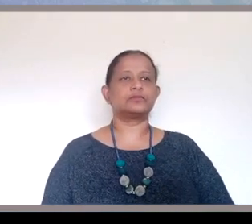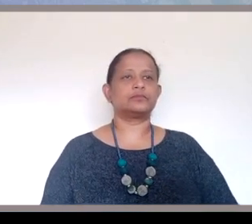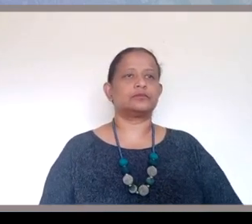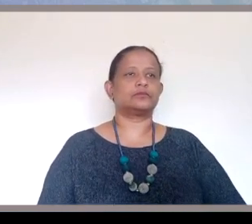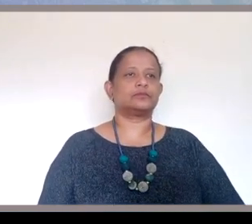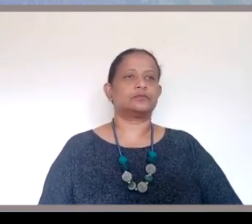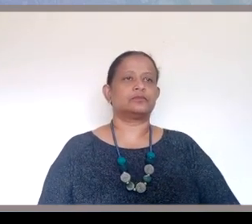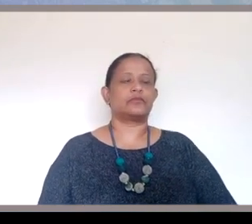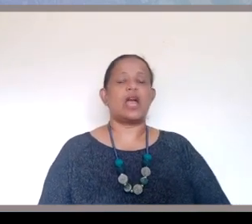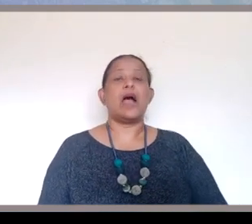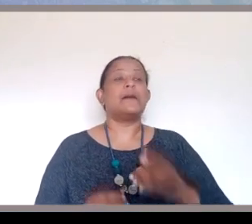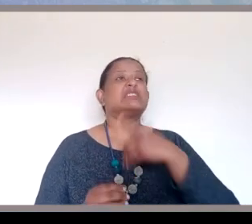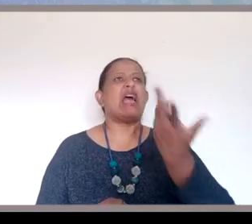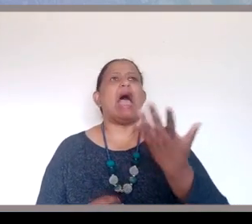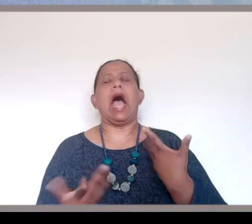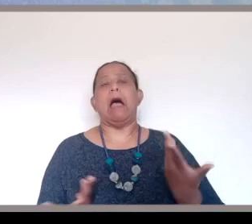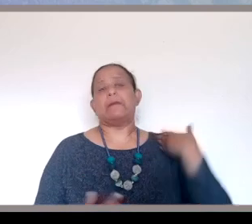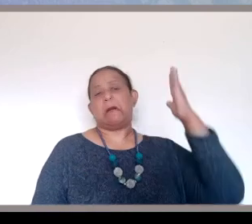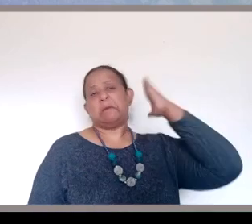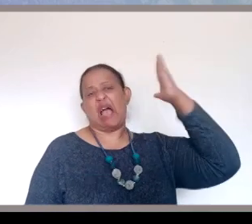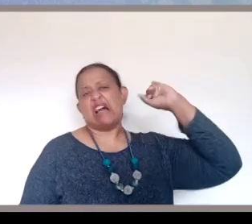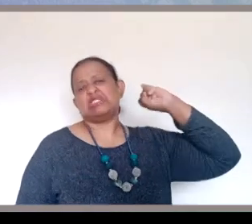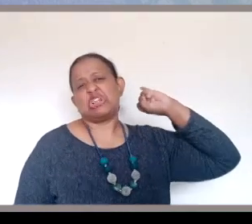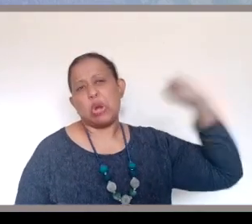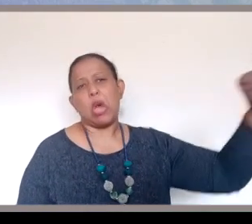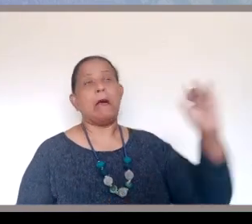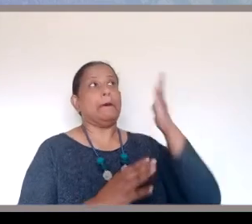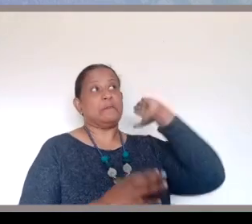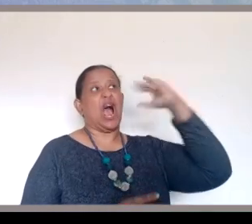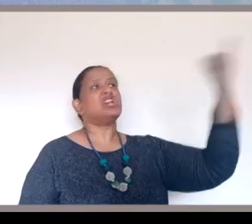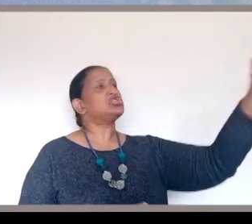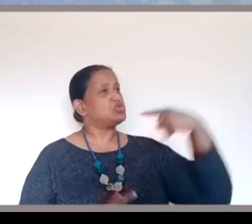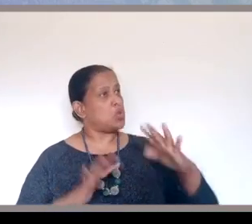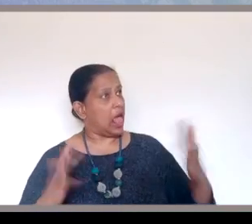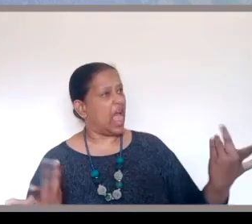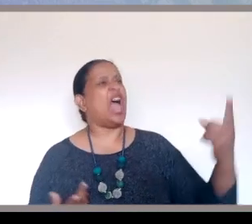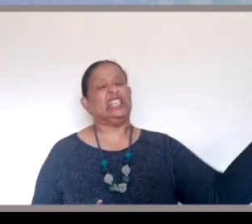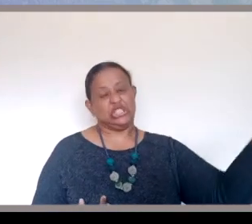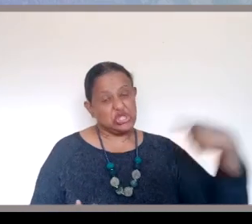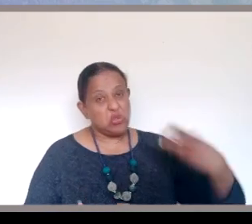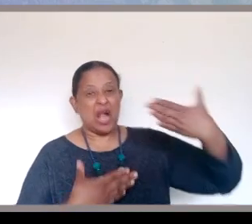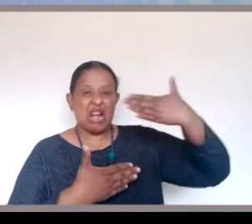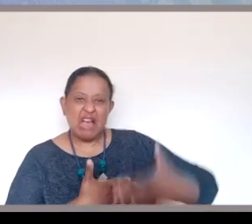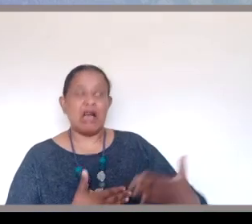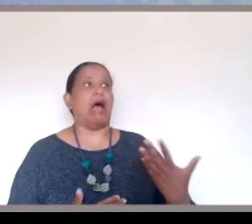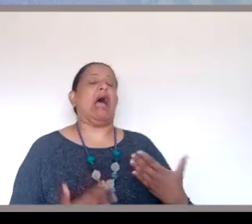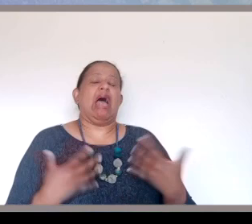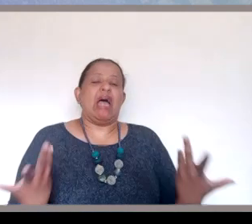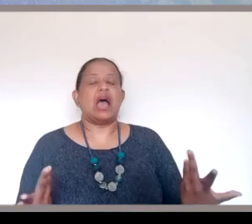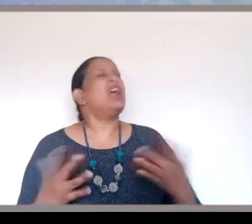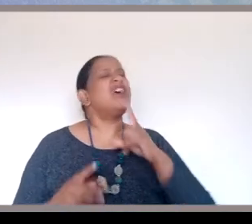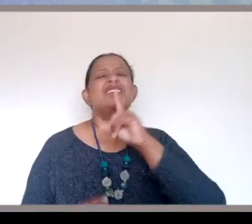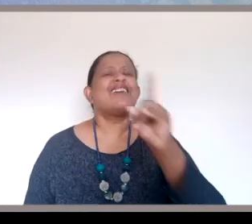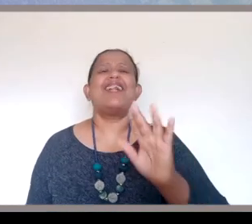have the word of God, the Bible, say something different. If the Bible says something and you say something different,